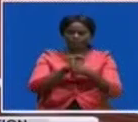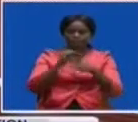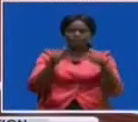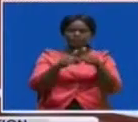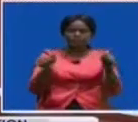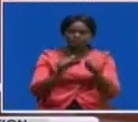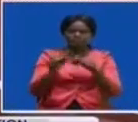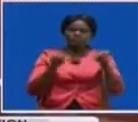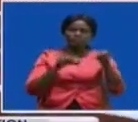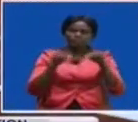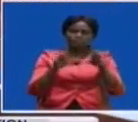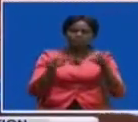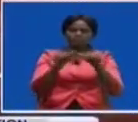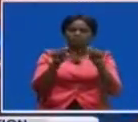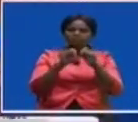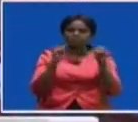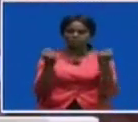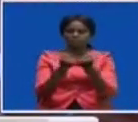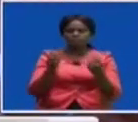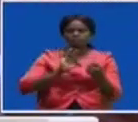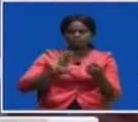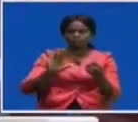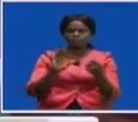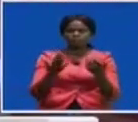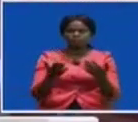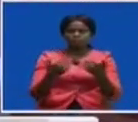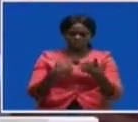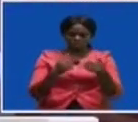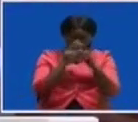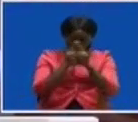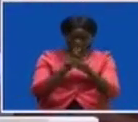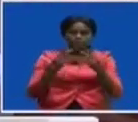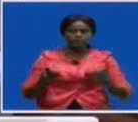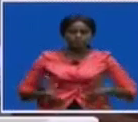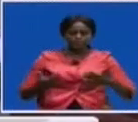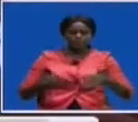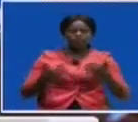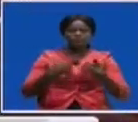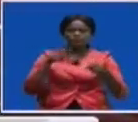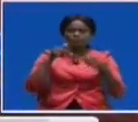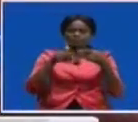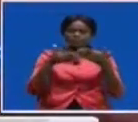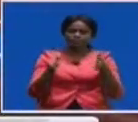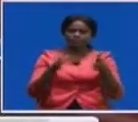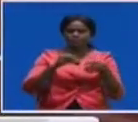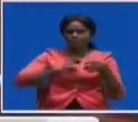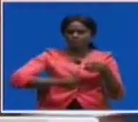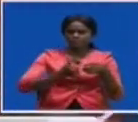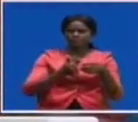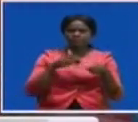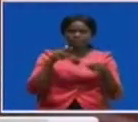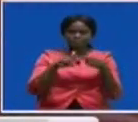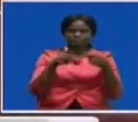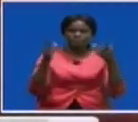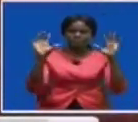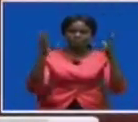and your team have the honor and privilege to commission our sales outlet.